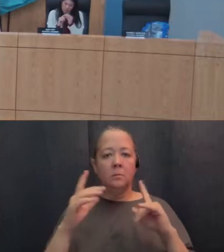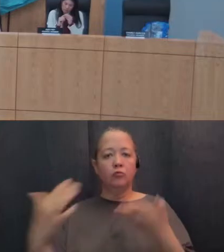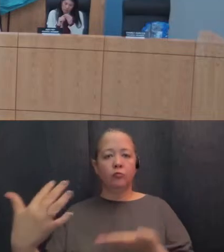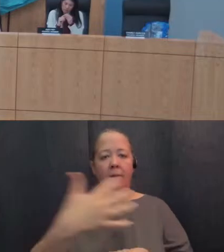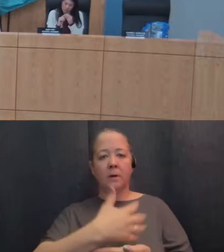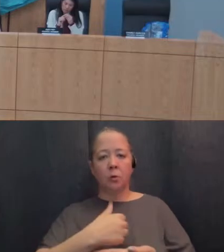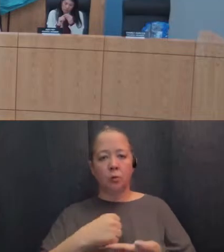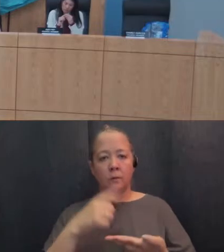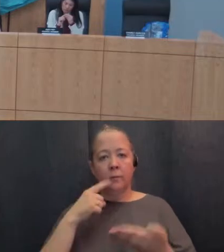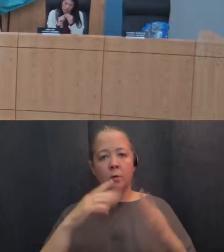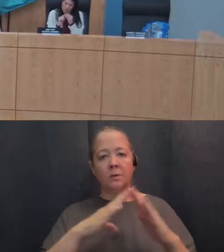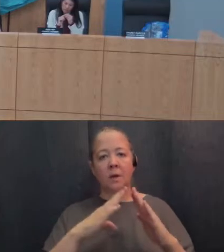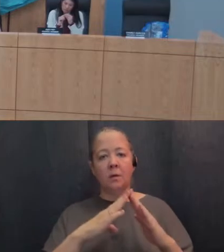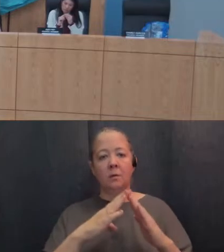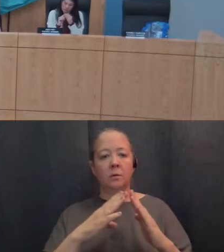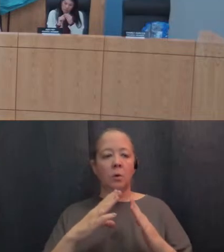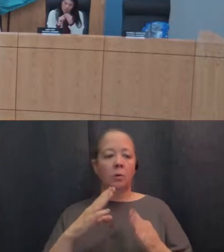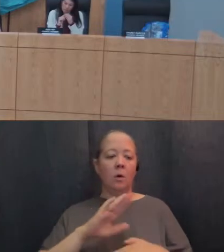something like